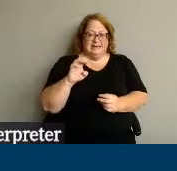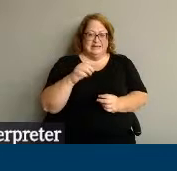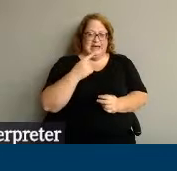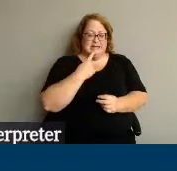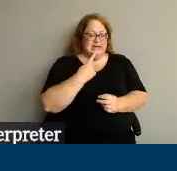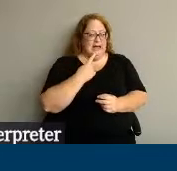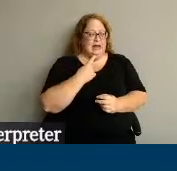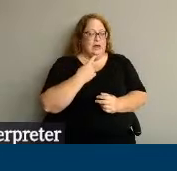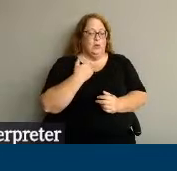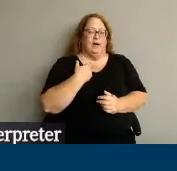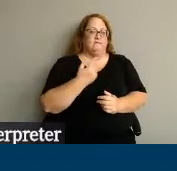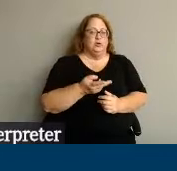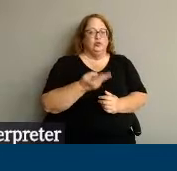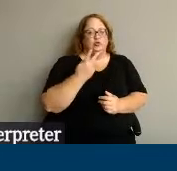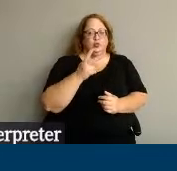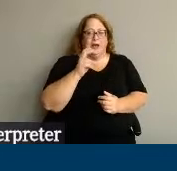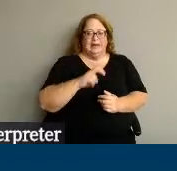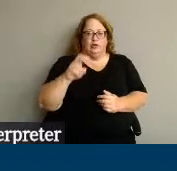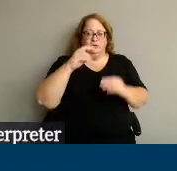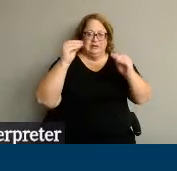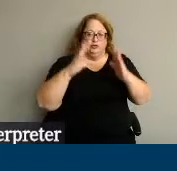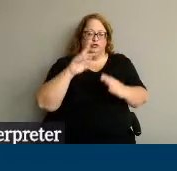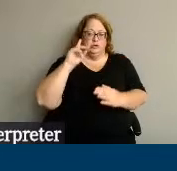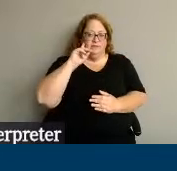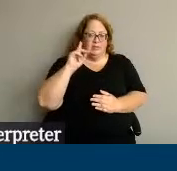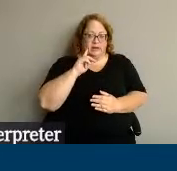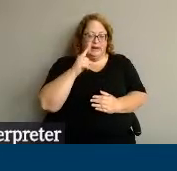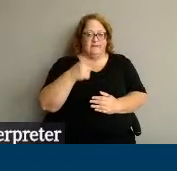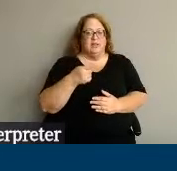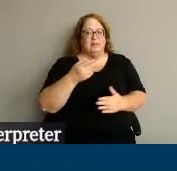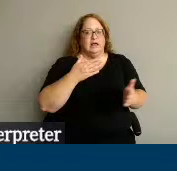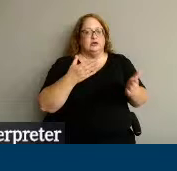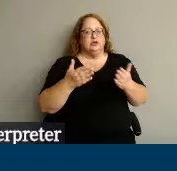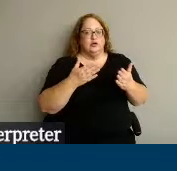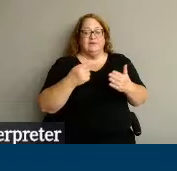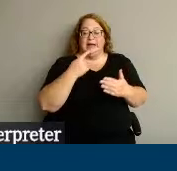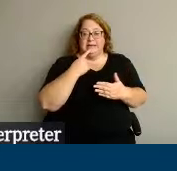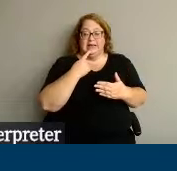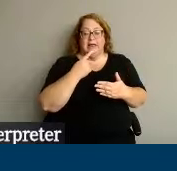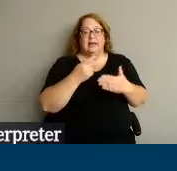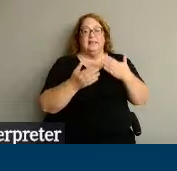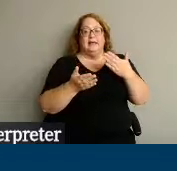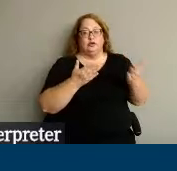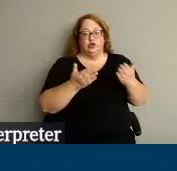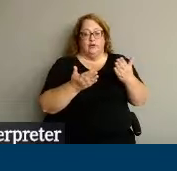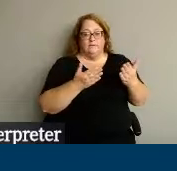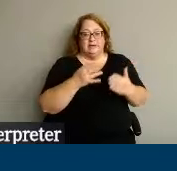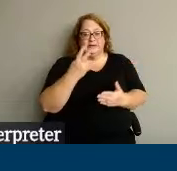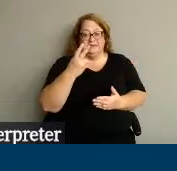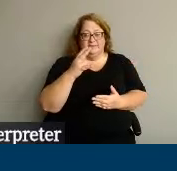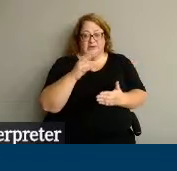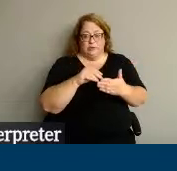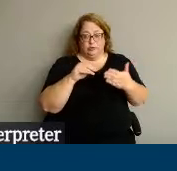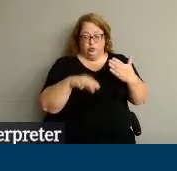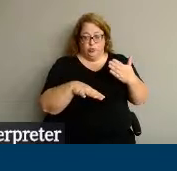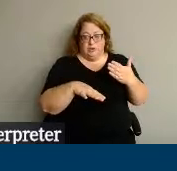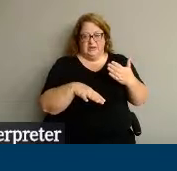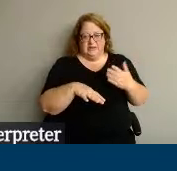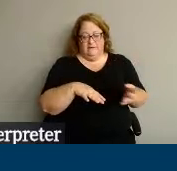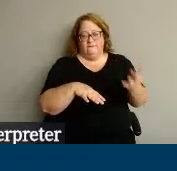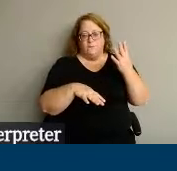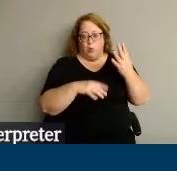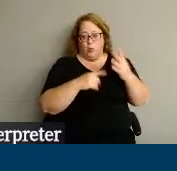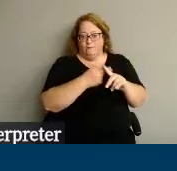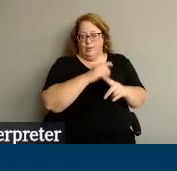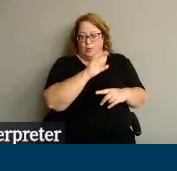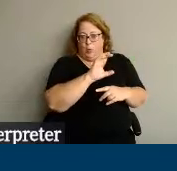the, we have 2 itinerant teachers of the deaf. They serve, and I literally say, they served 17 students. 4 were